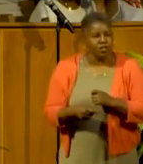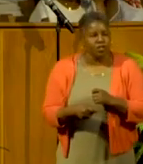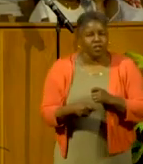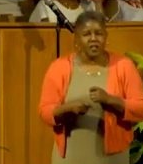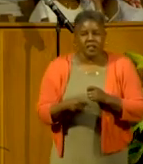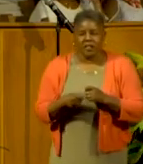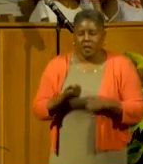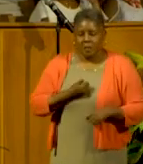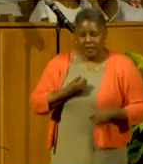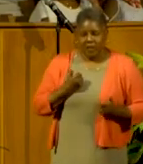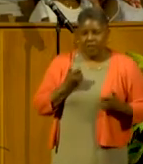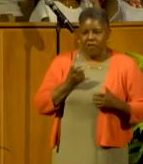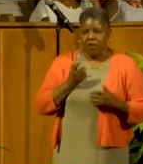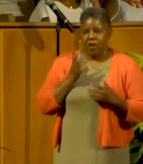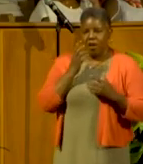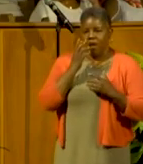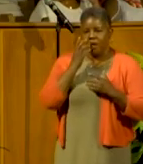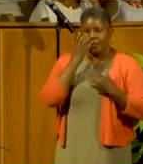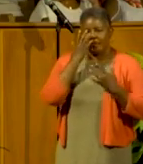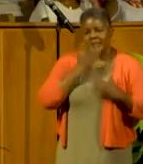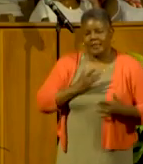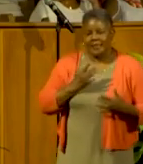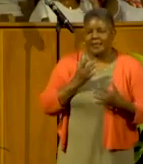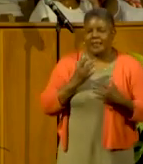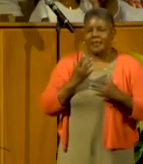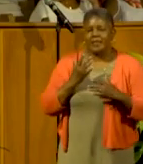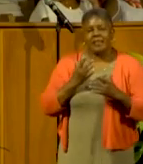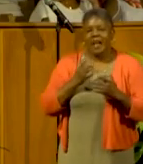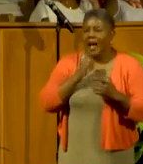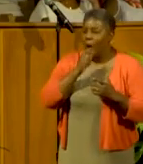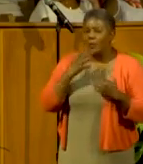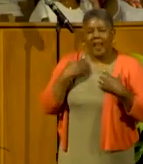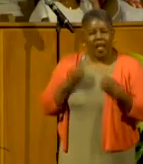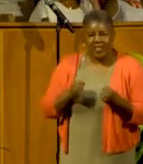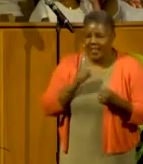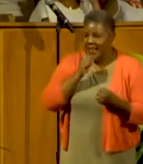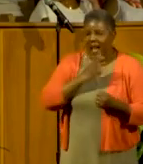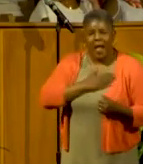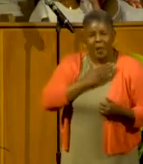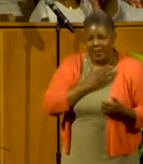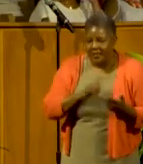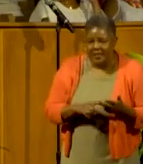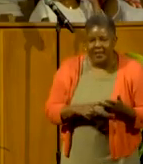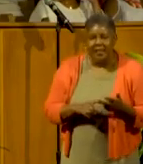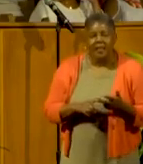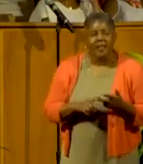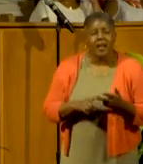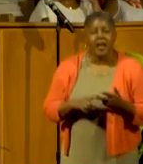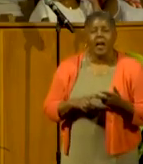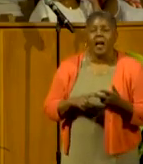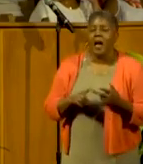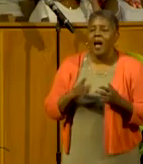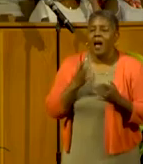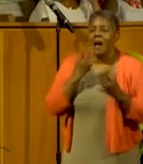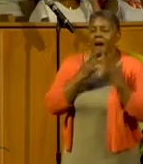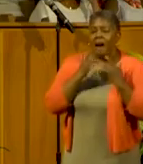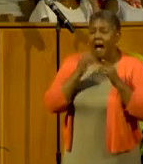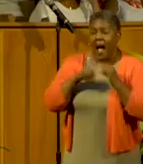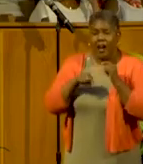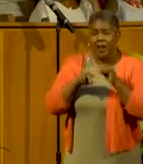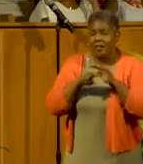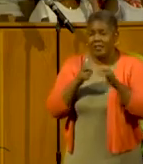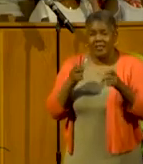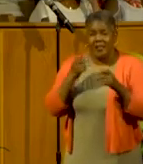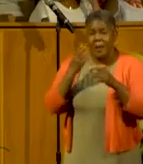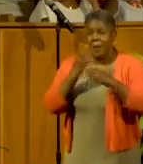I found myself in a dark place. I was unhealthy and unhappy. I could barely get out of bed